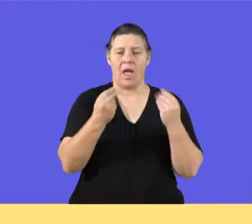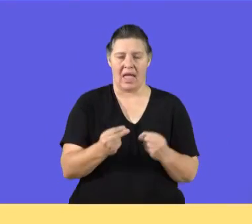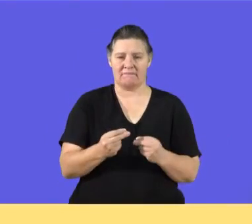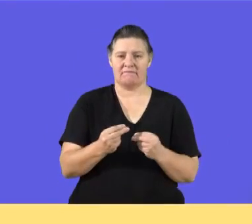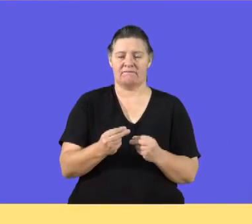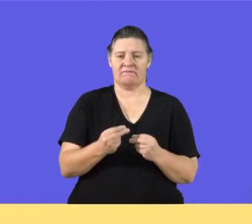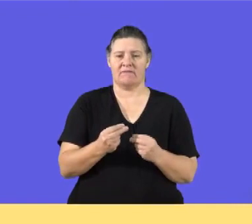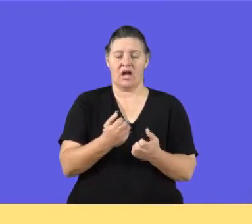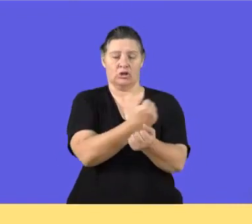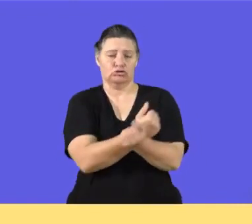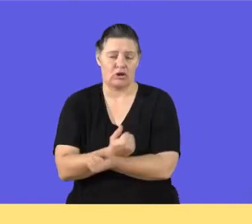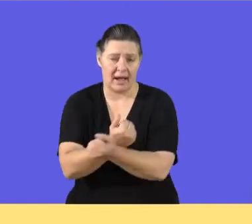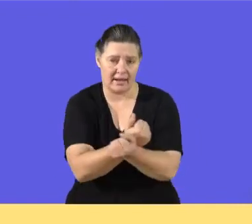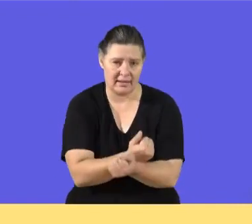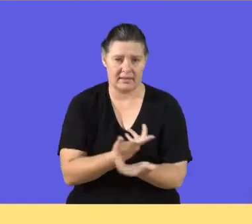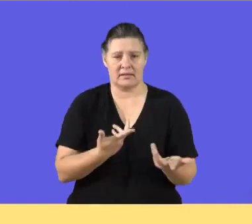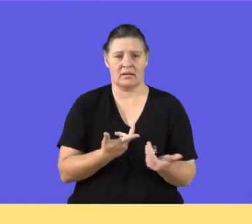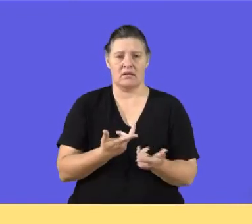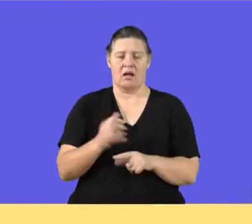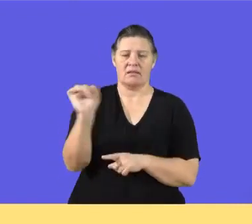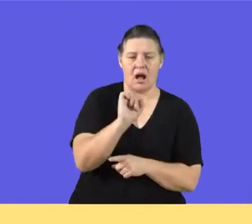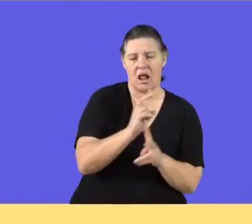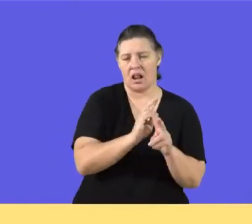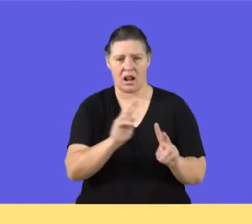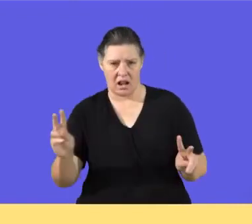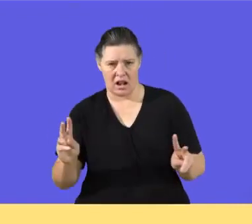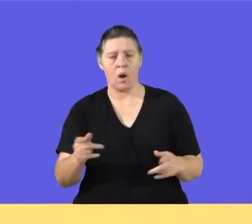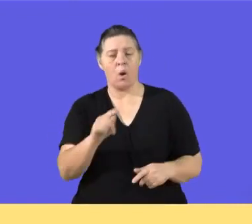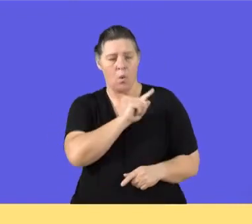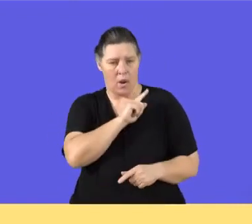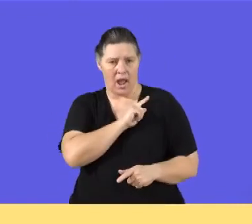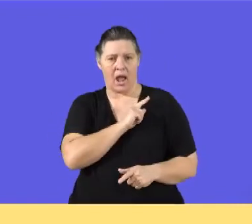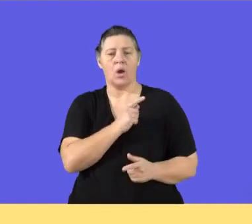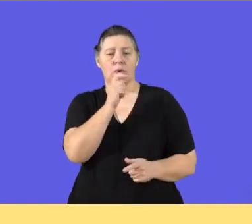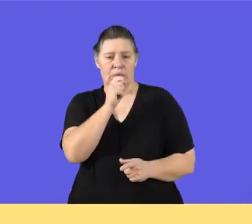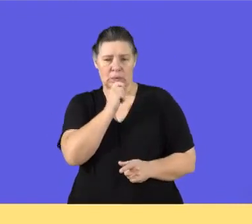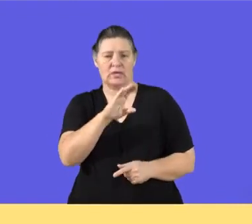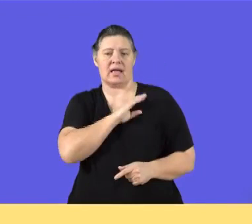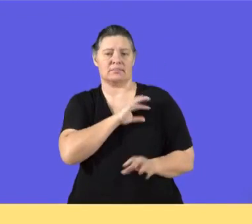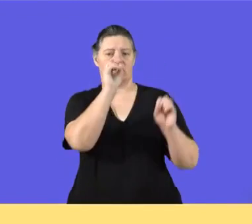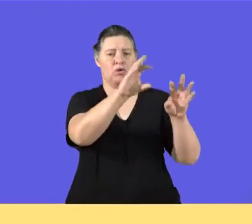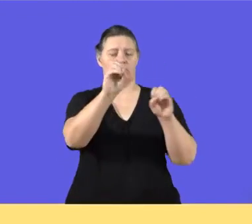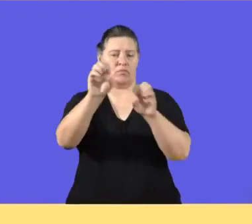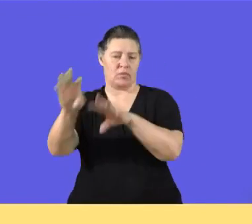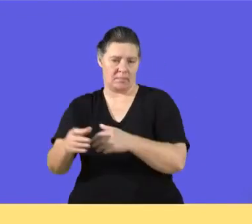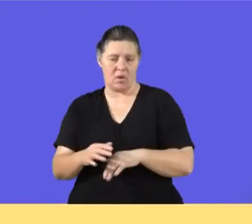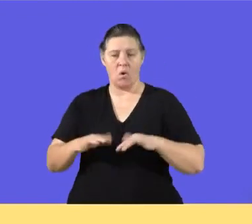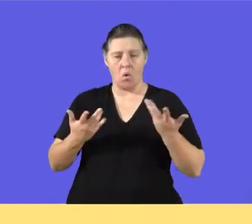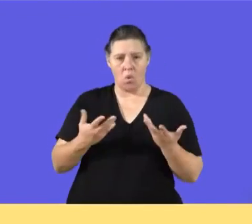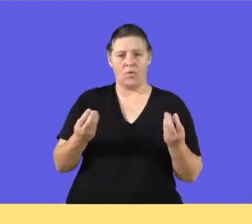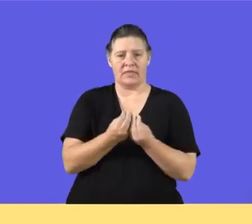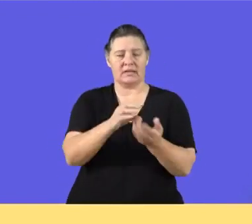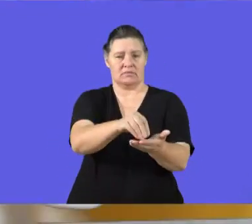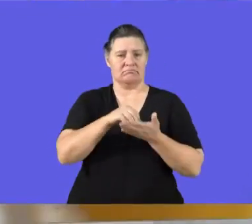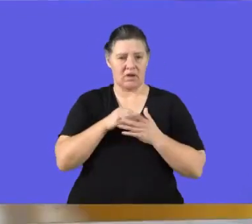is equipment. We also have vehicles. Here is a truck. These are the vehicles. We use them to deliver goods to